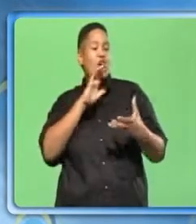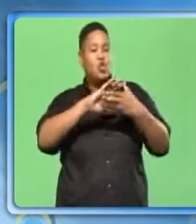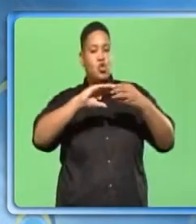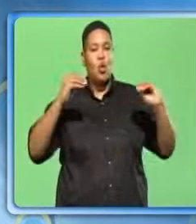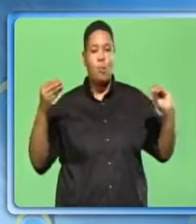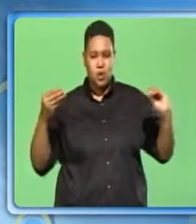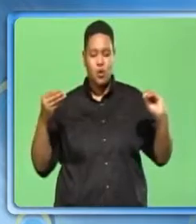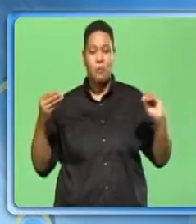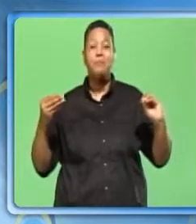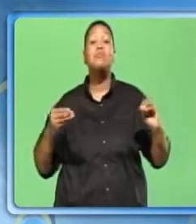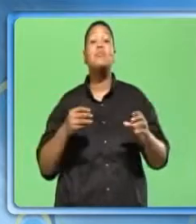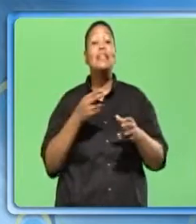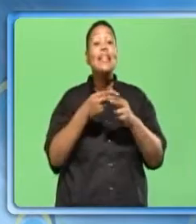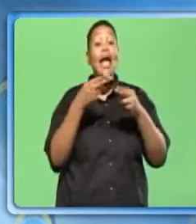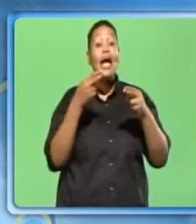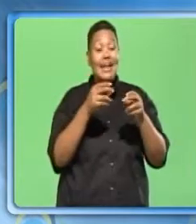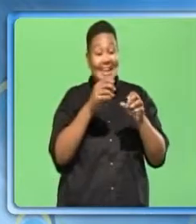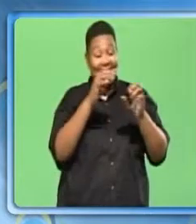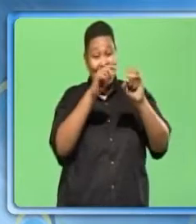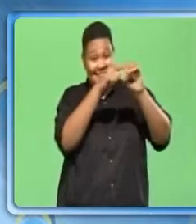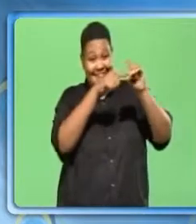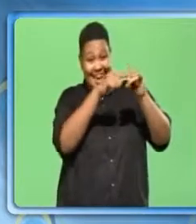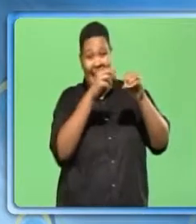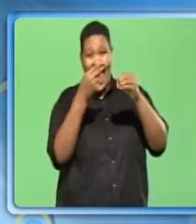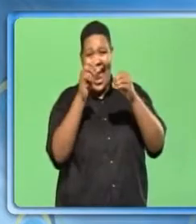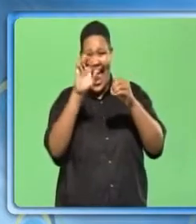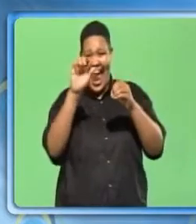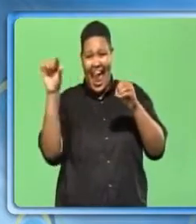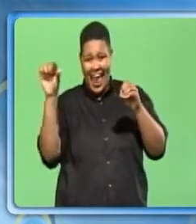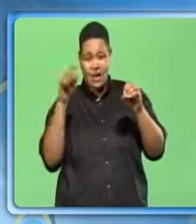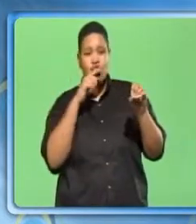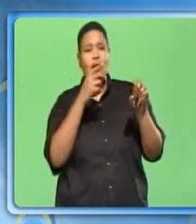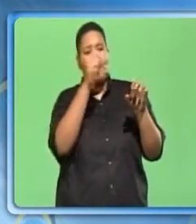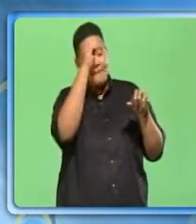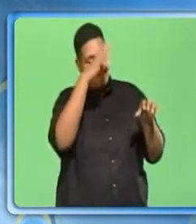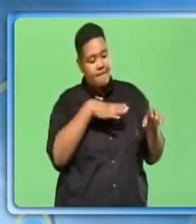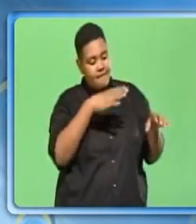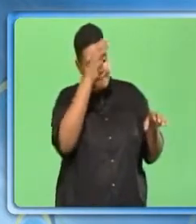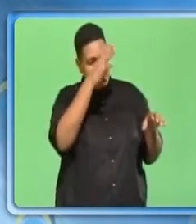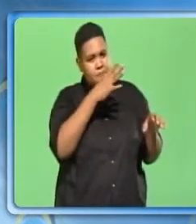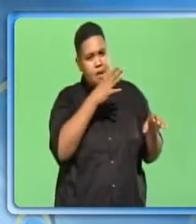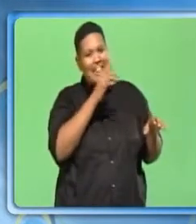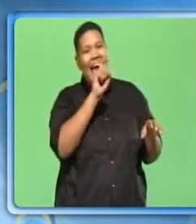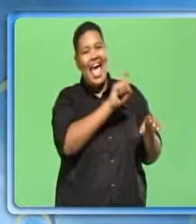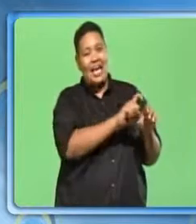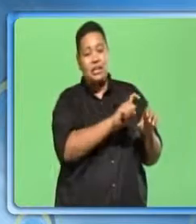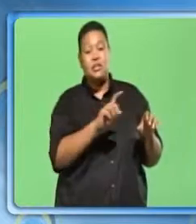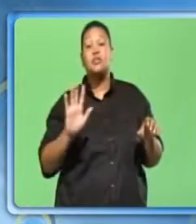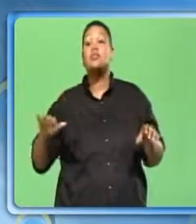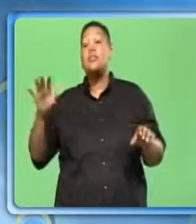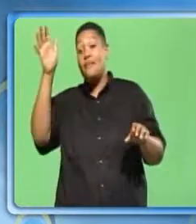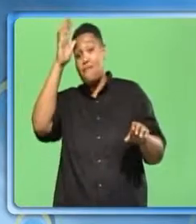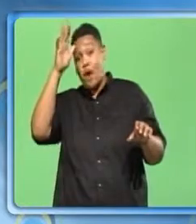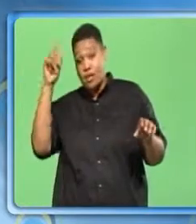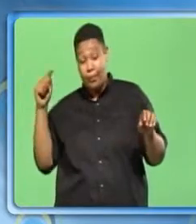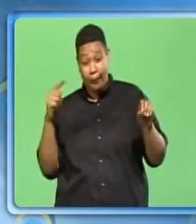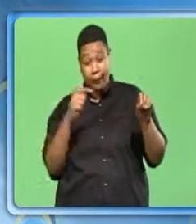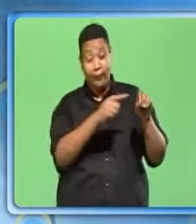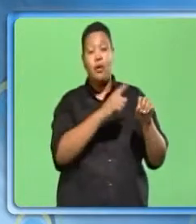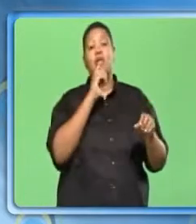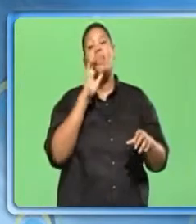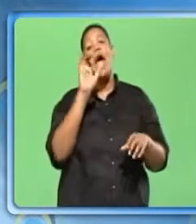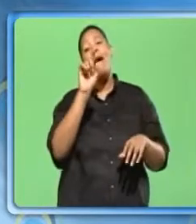the mother only contains the X chromosome. The sperm made by the father contains either an X chromosome or a